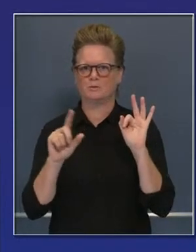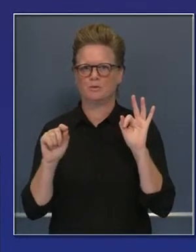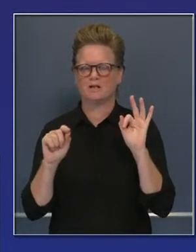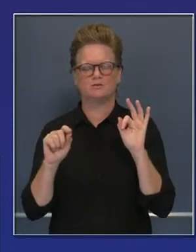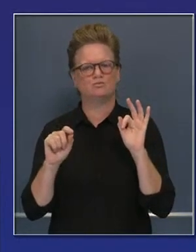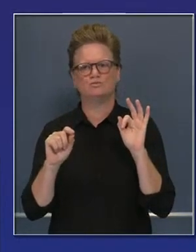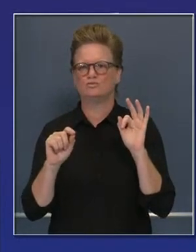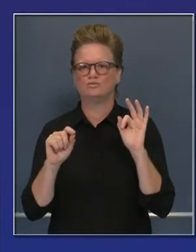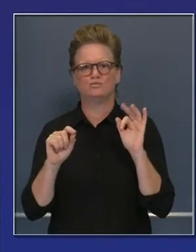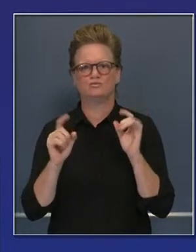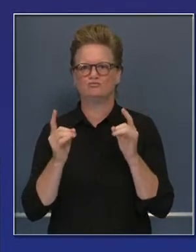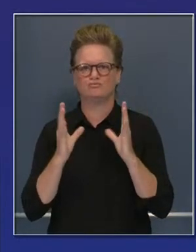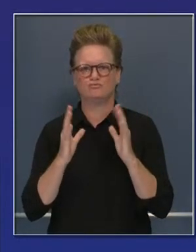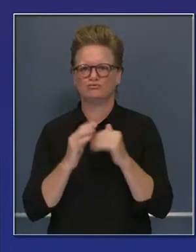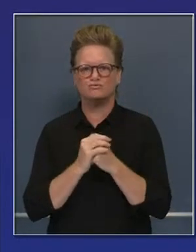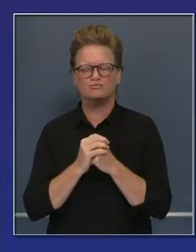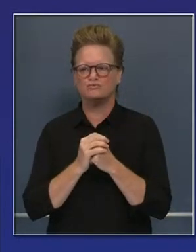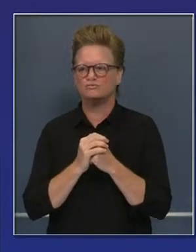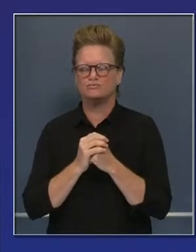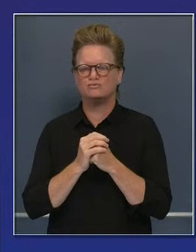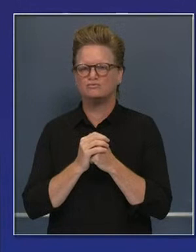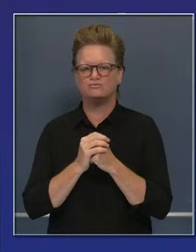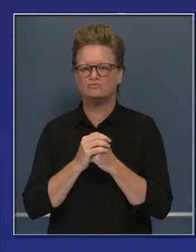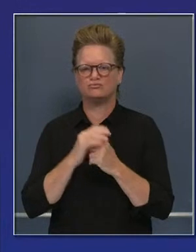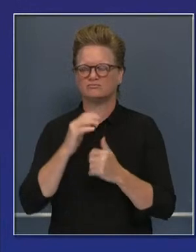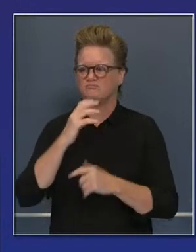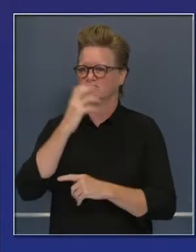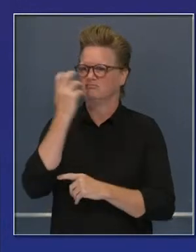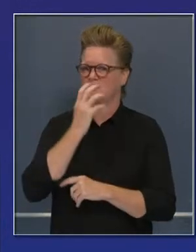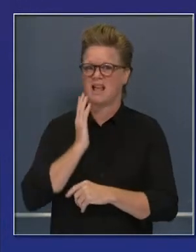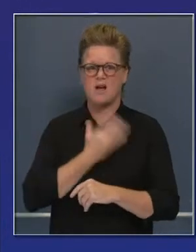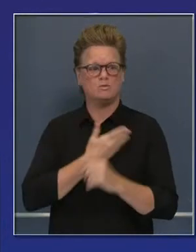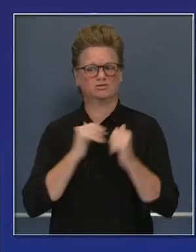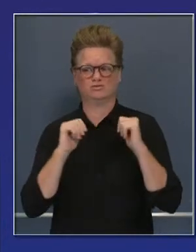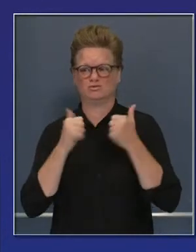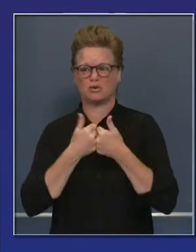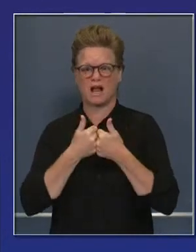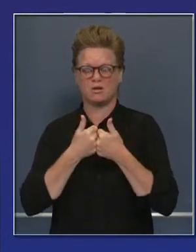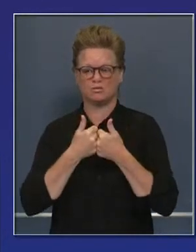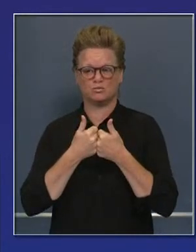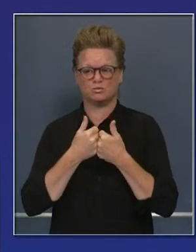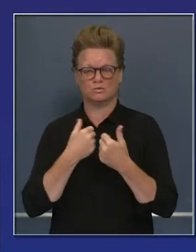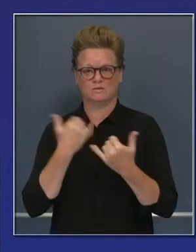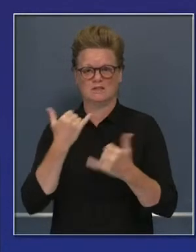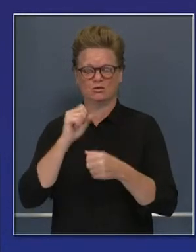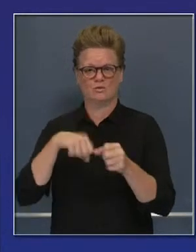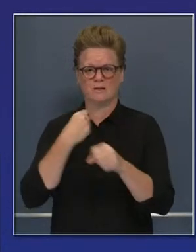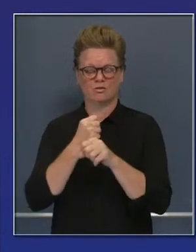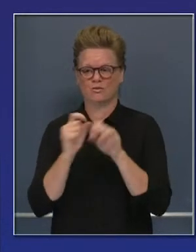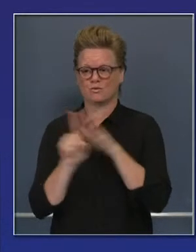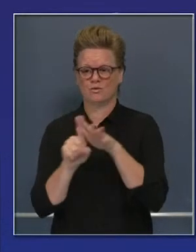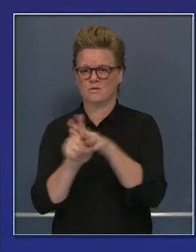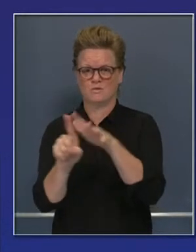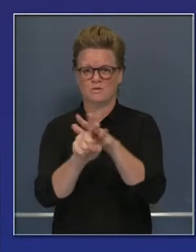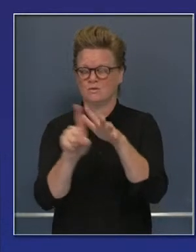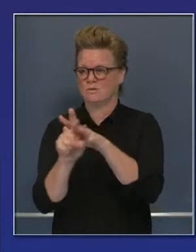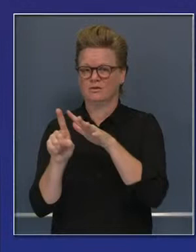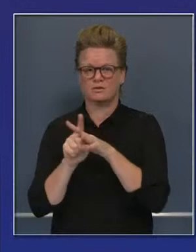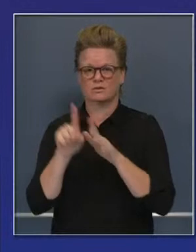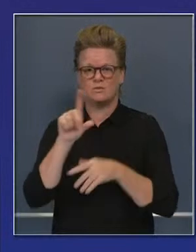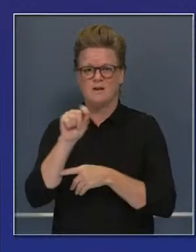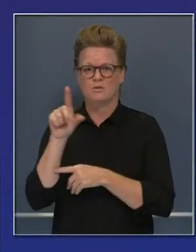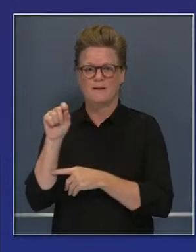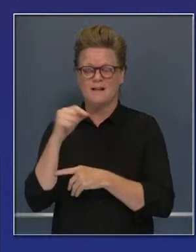rather extraordinary. The challenge that we faced, again, so far this season, 2020.